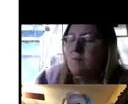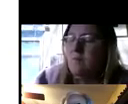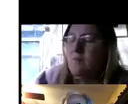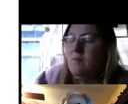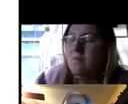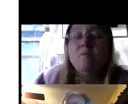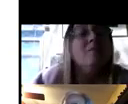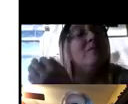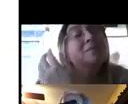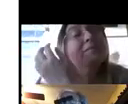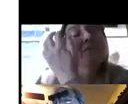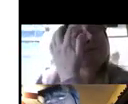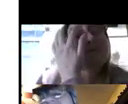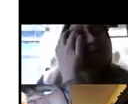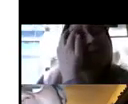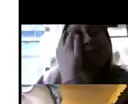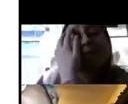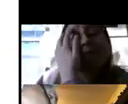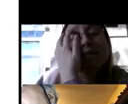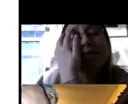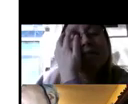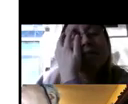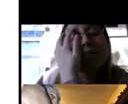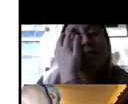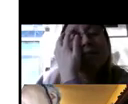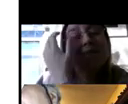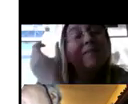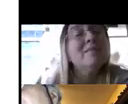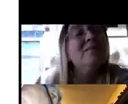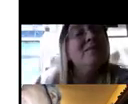about that, it makes me think of just these perimeters is